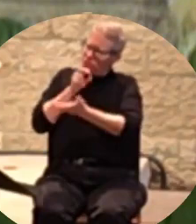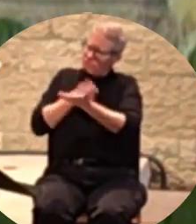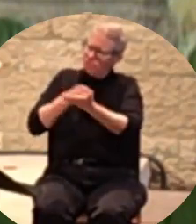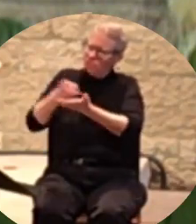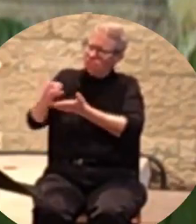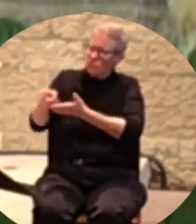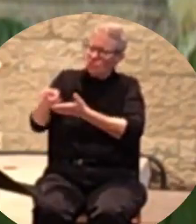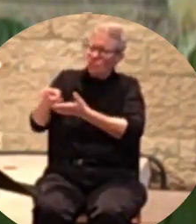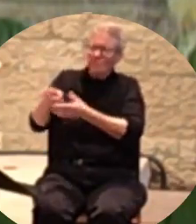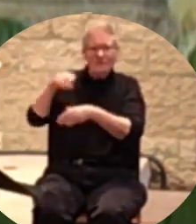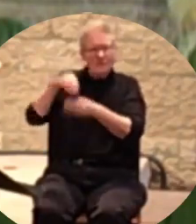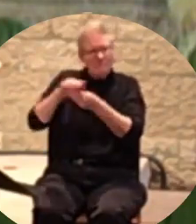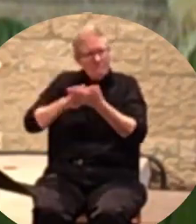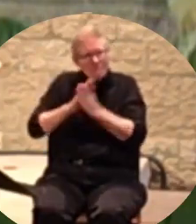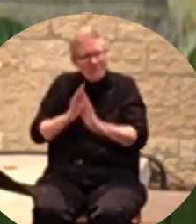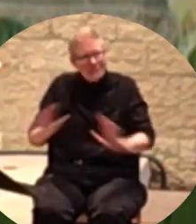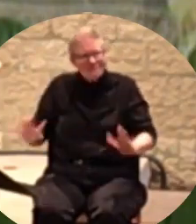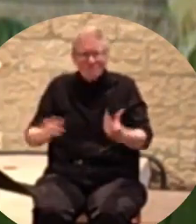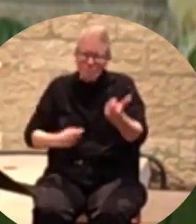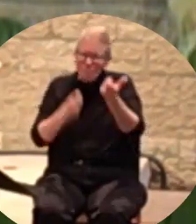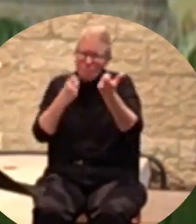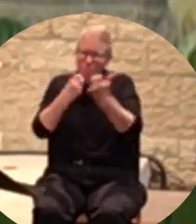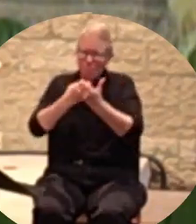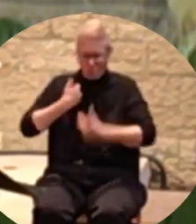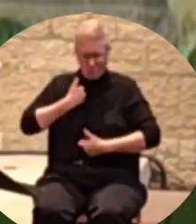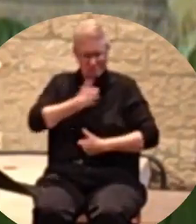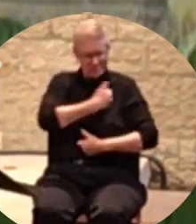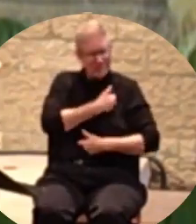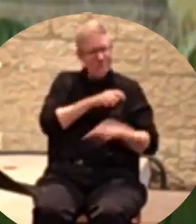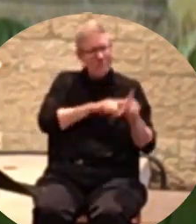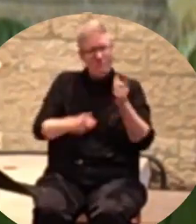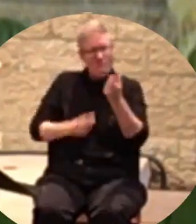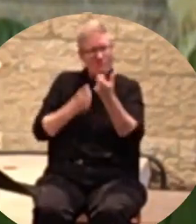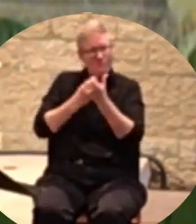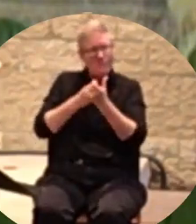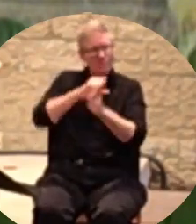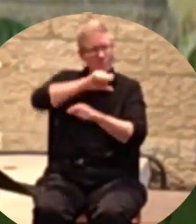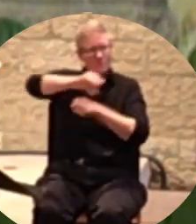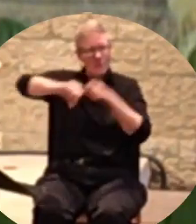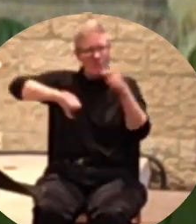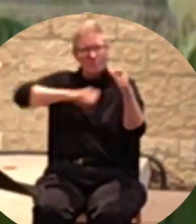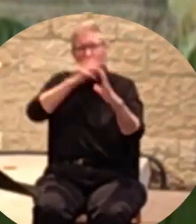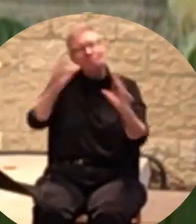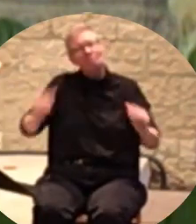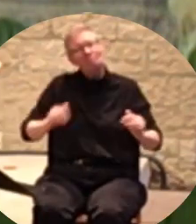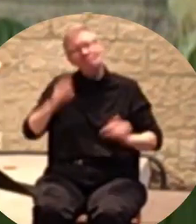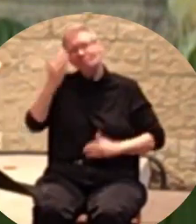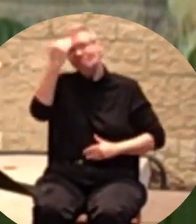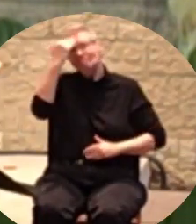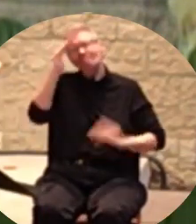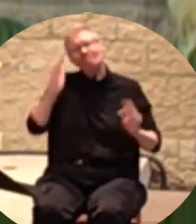lift up ourselves and each other to that highest consciousness.